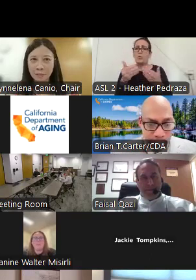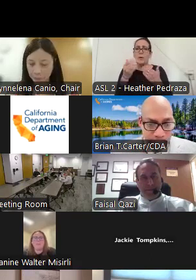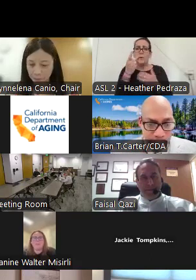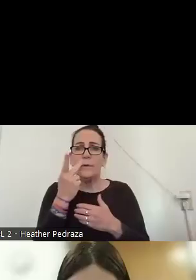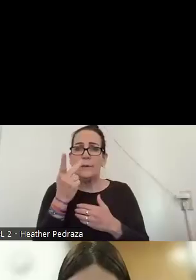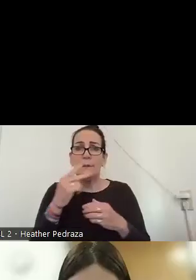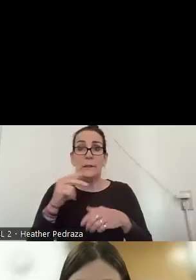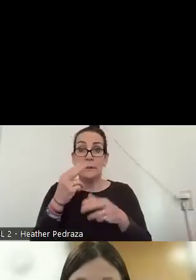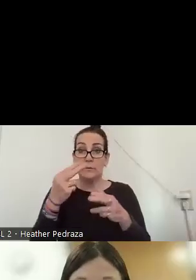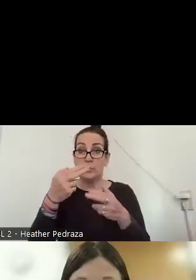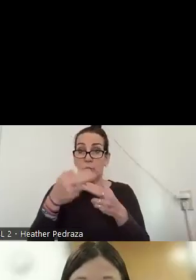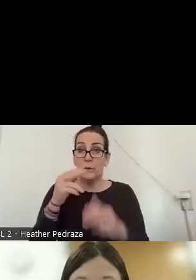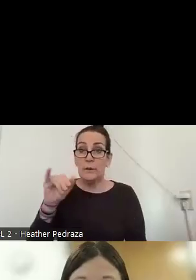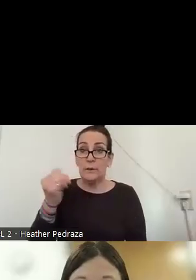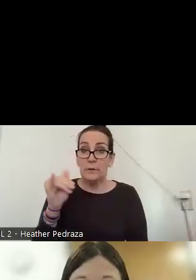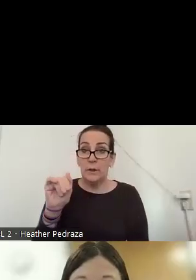Janine?